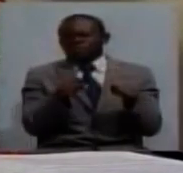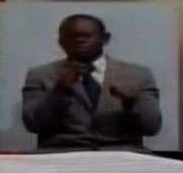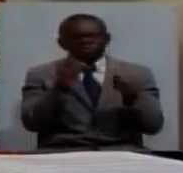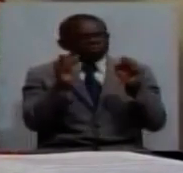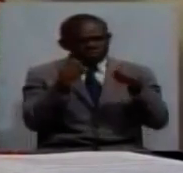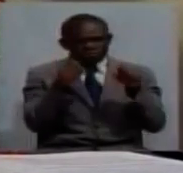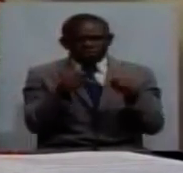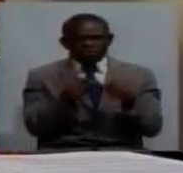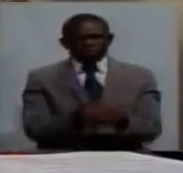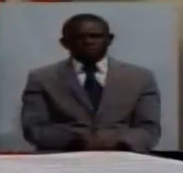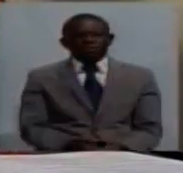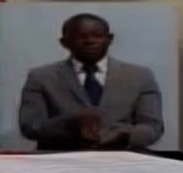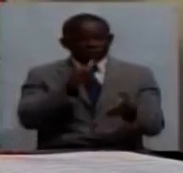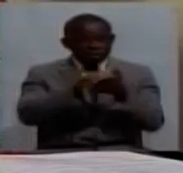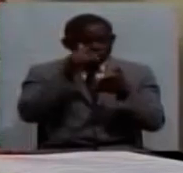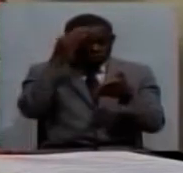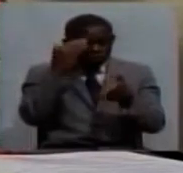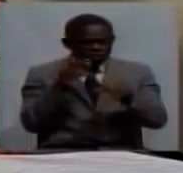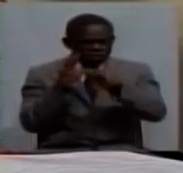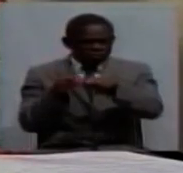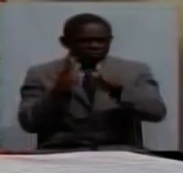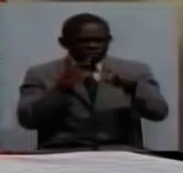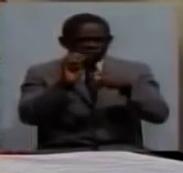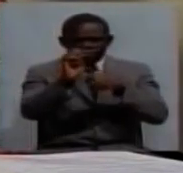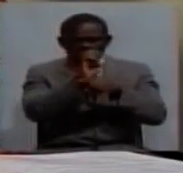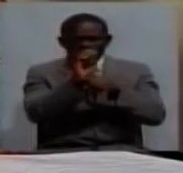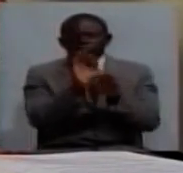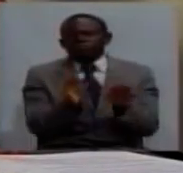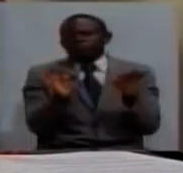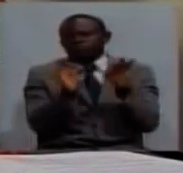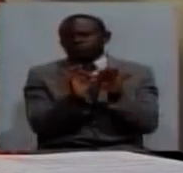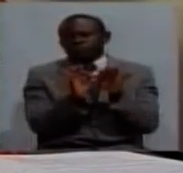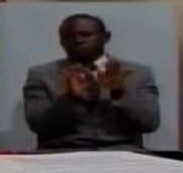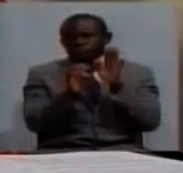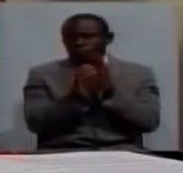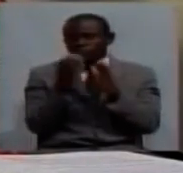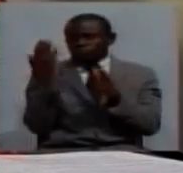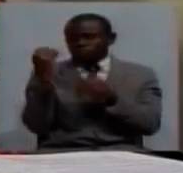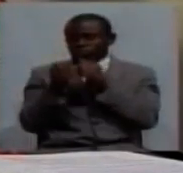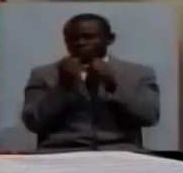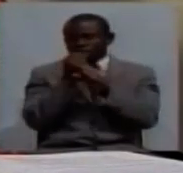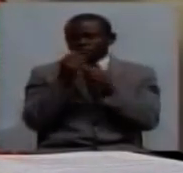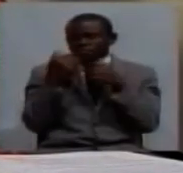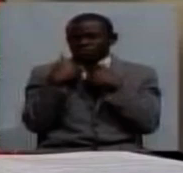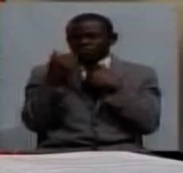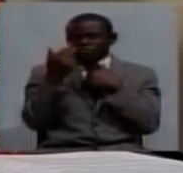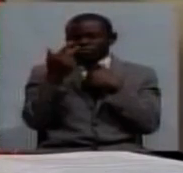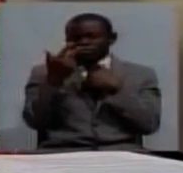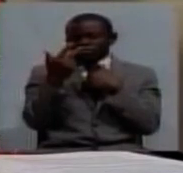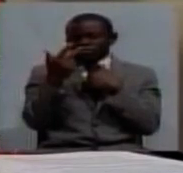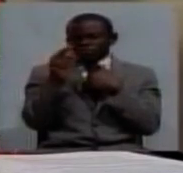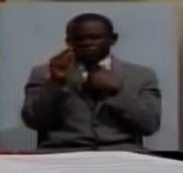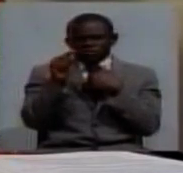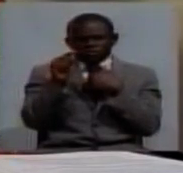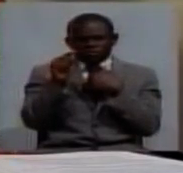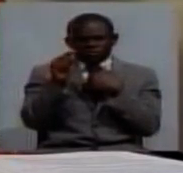very importantly. If last year we produced 2.8 metric tons, and this year we've done 3.8, how do we jump from 3